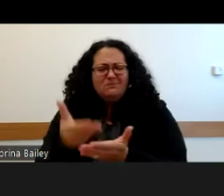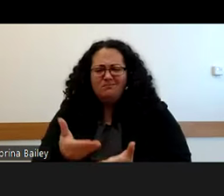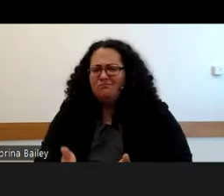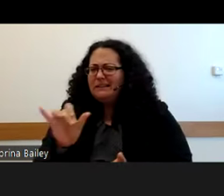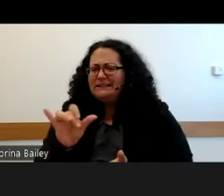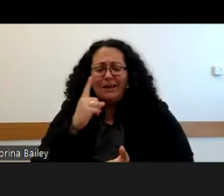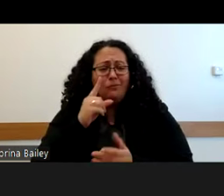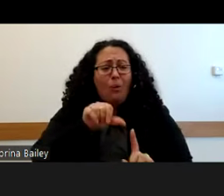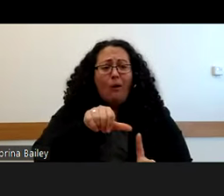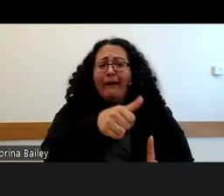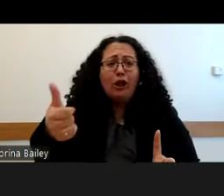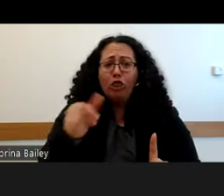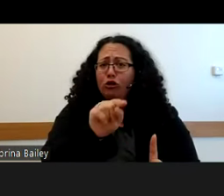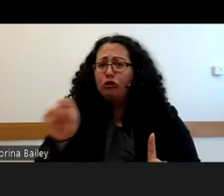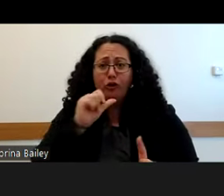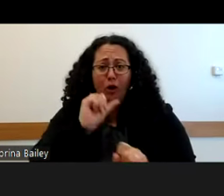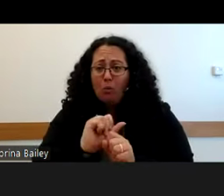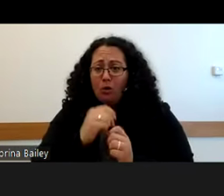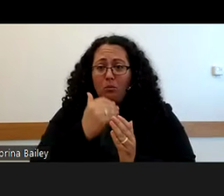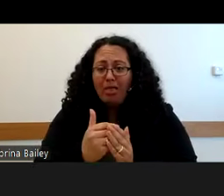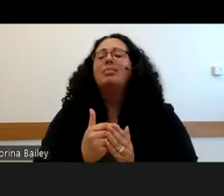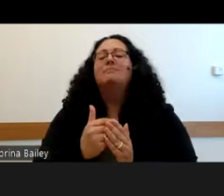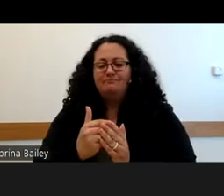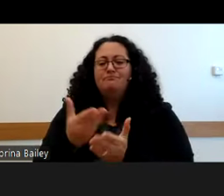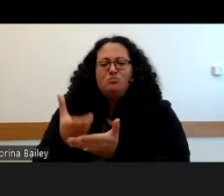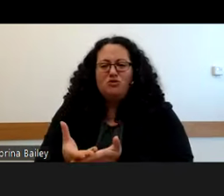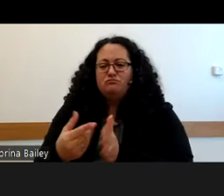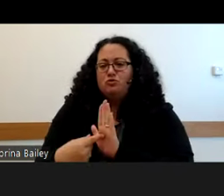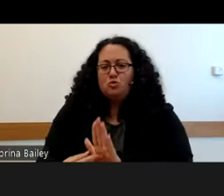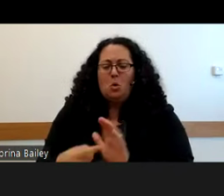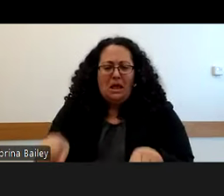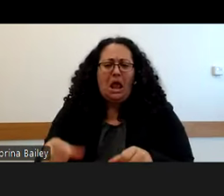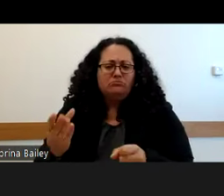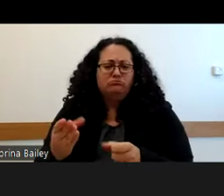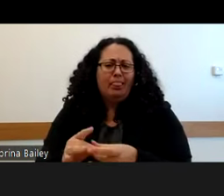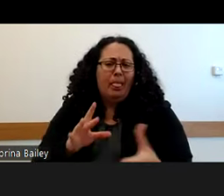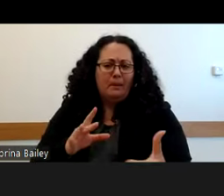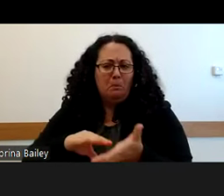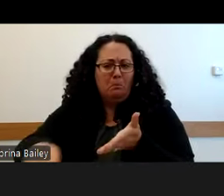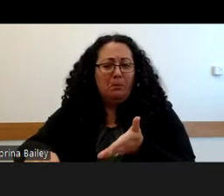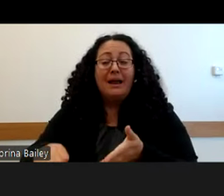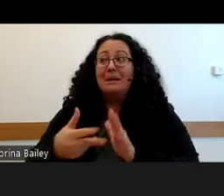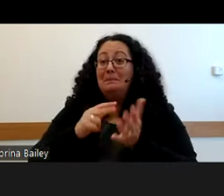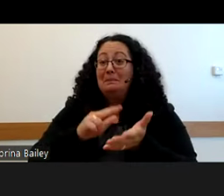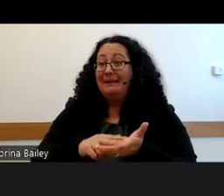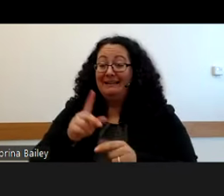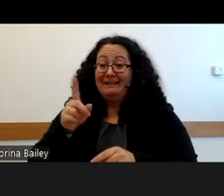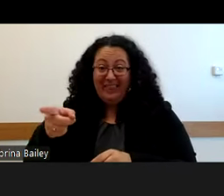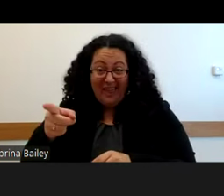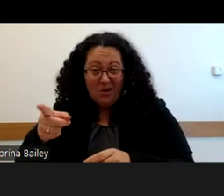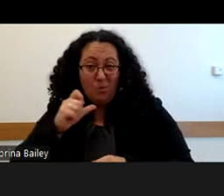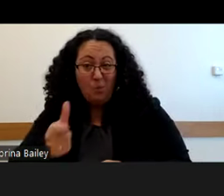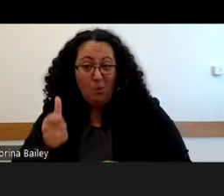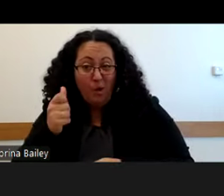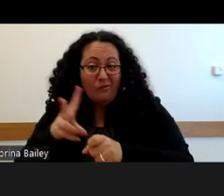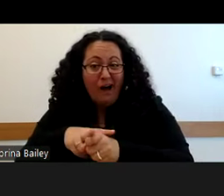employee who's not performing their job, then you would be able to let somebody go. Now, is this going to be that this person's not going to file a complaint against